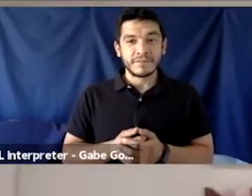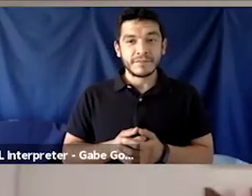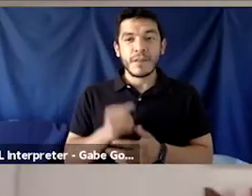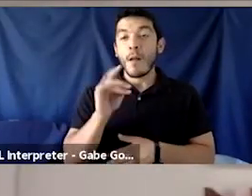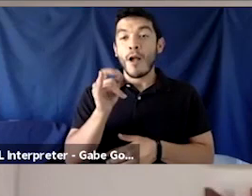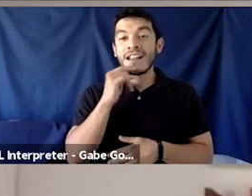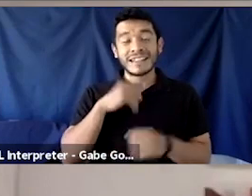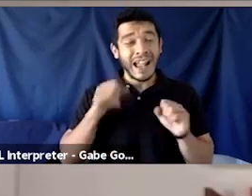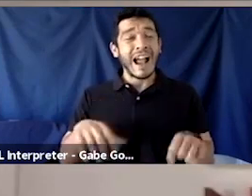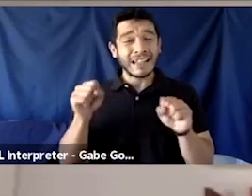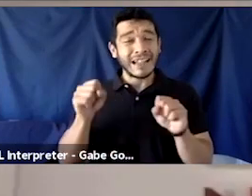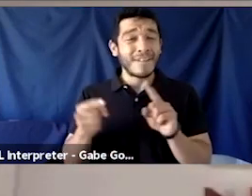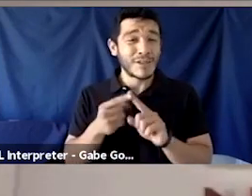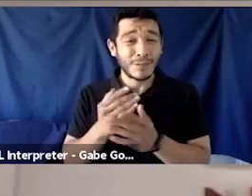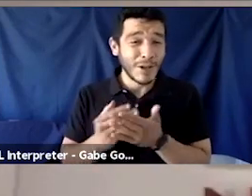girl.